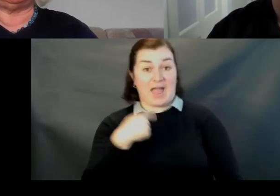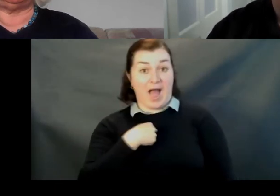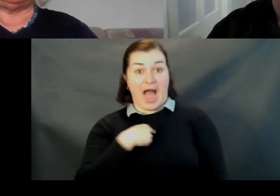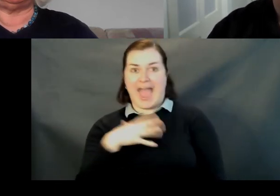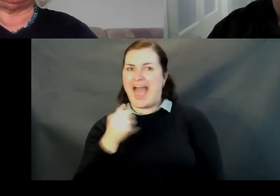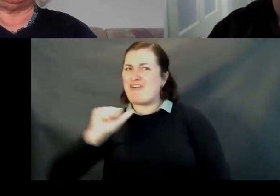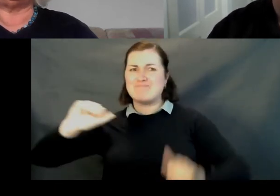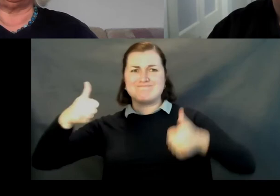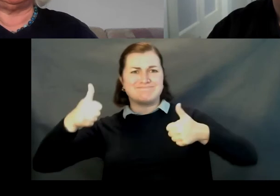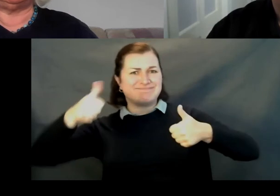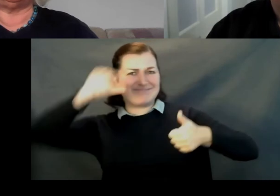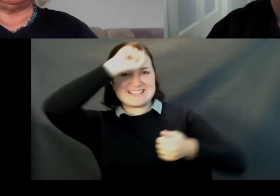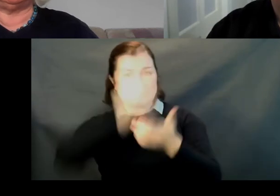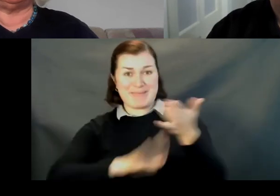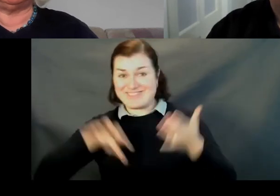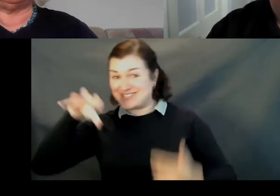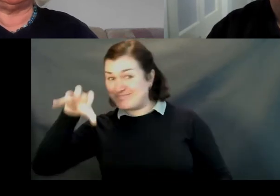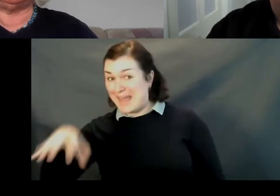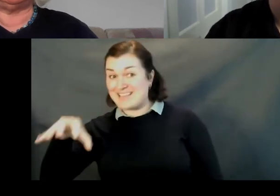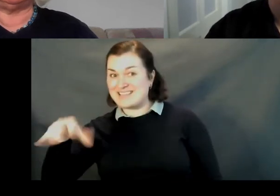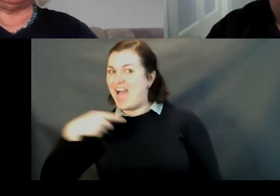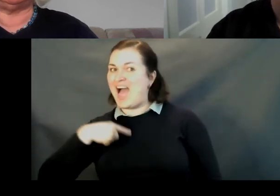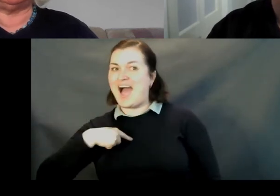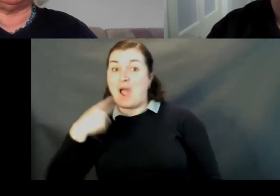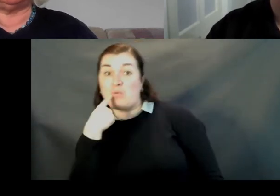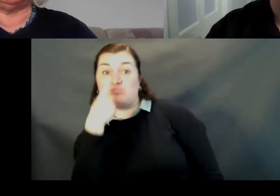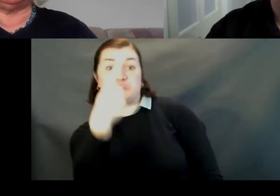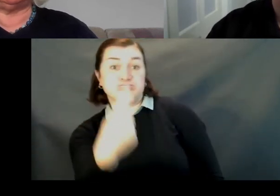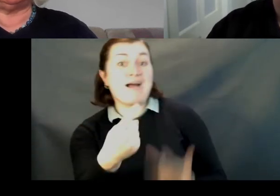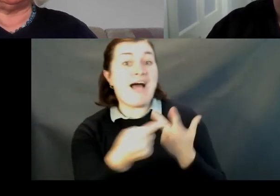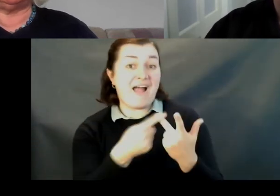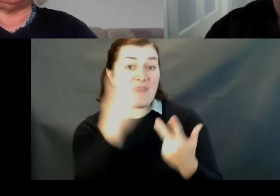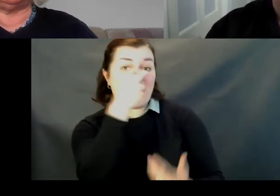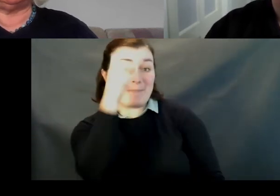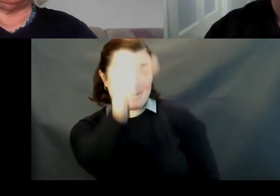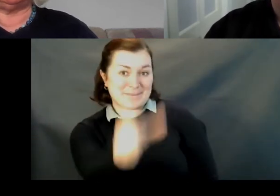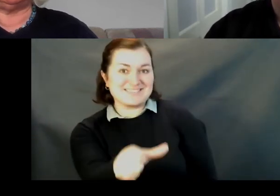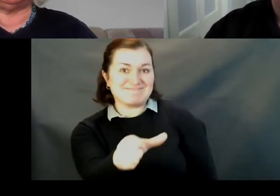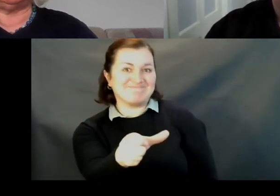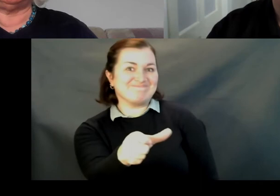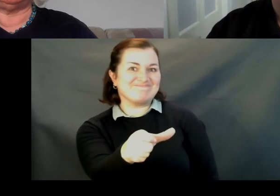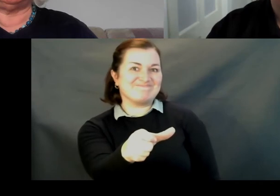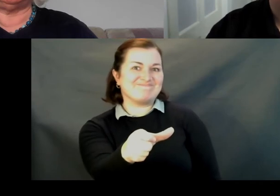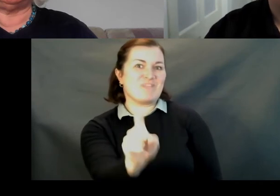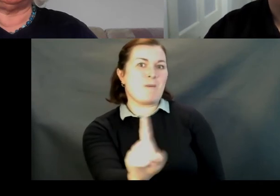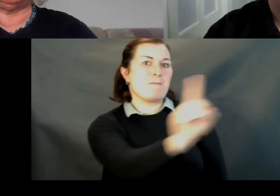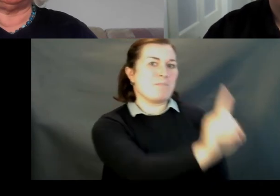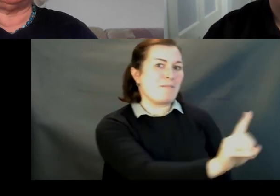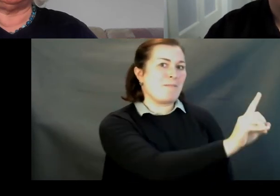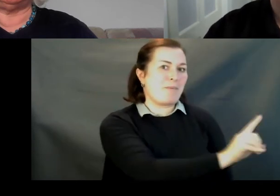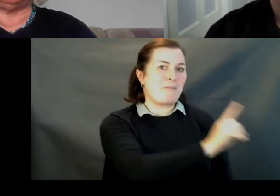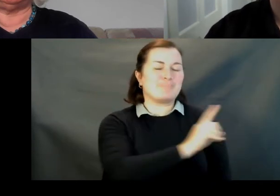that information on to someone else, especially around audio description, because of its because it's not so